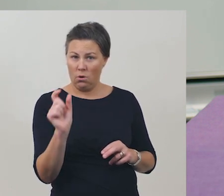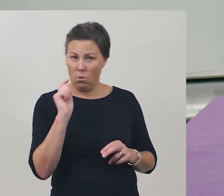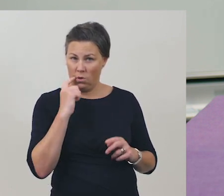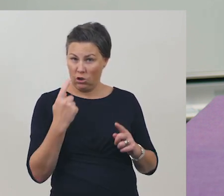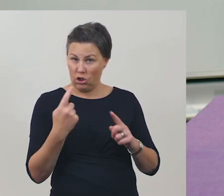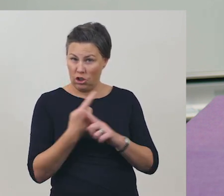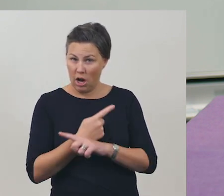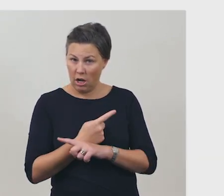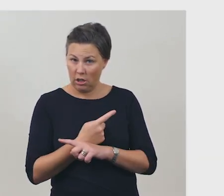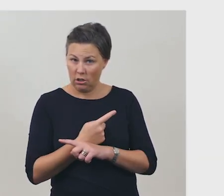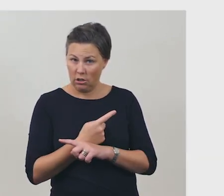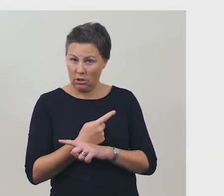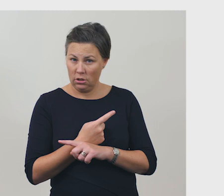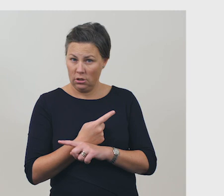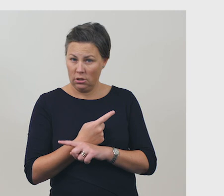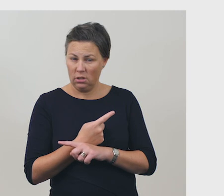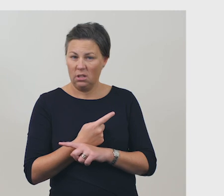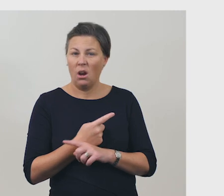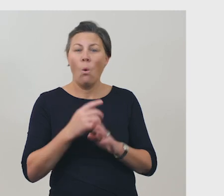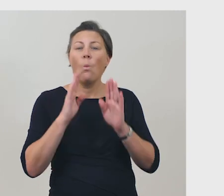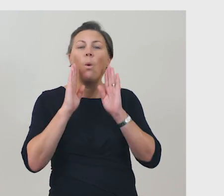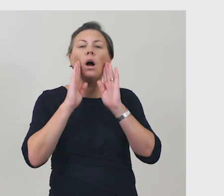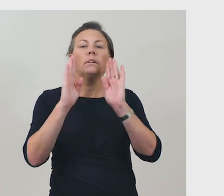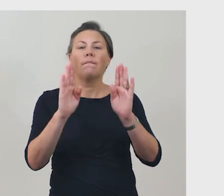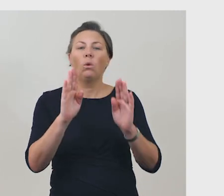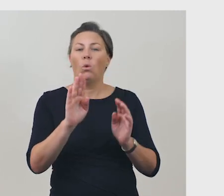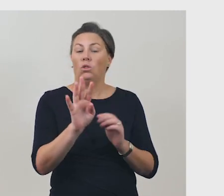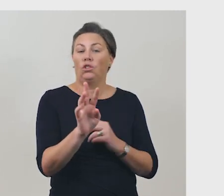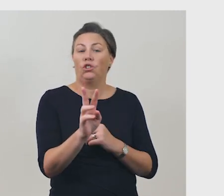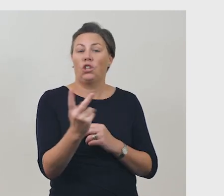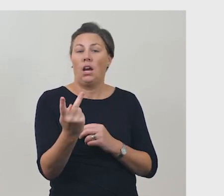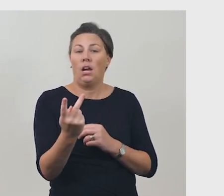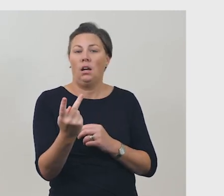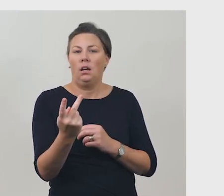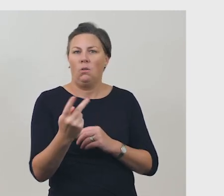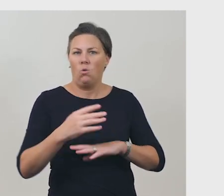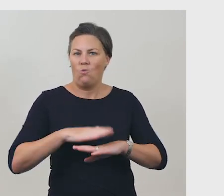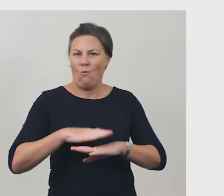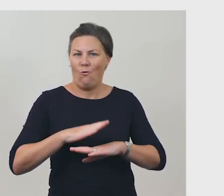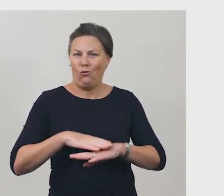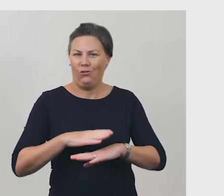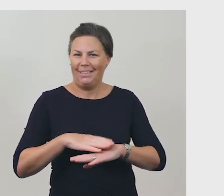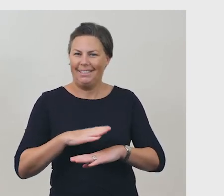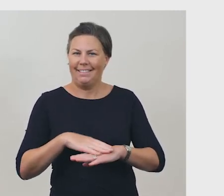Let's see. Let's change our adjective from wonderful to naughty.